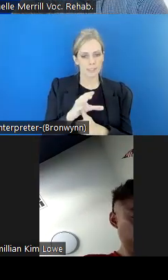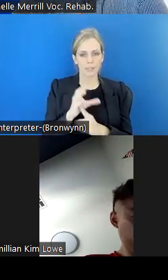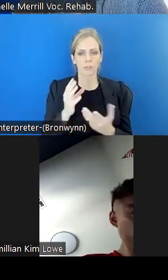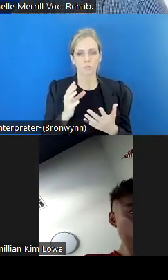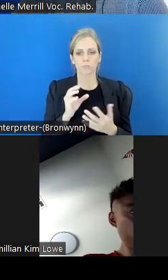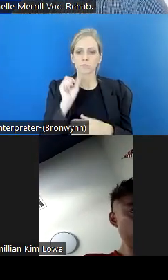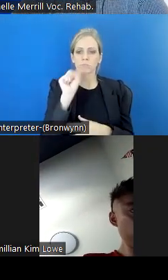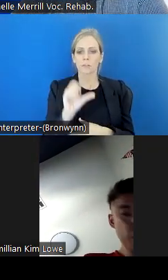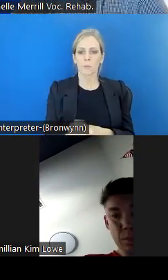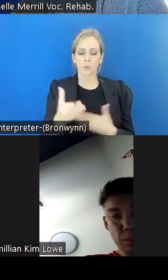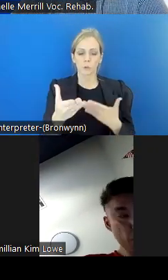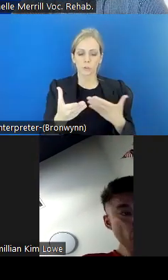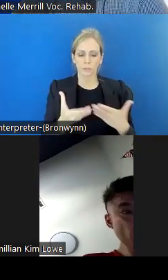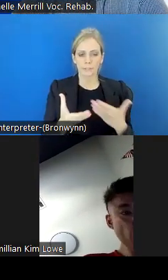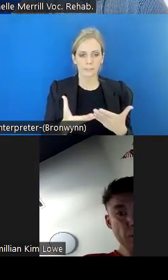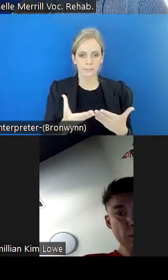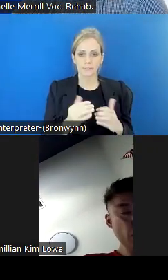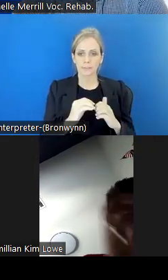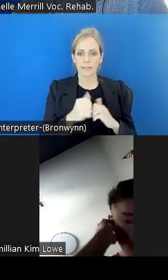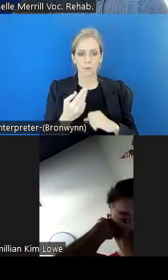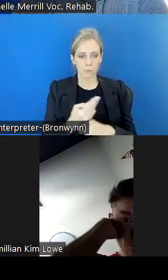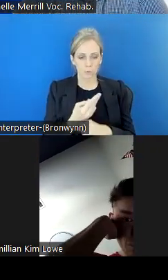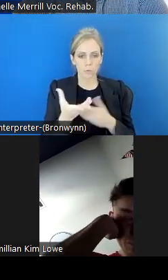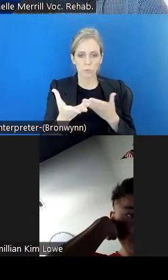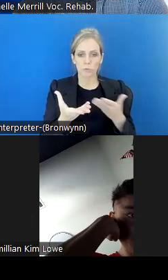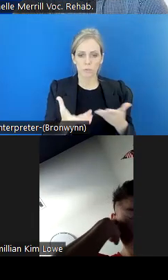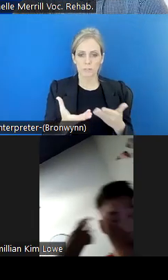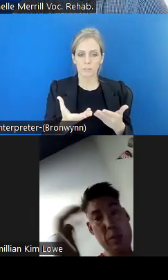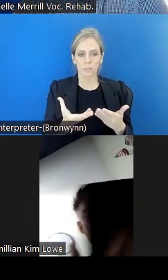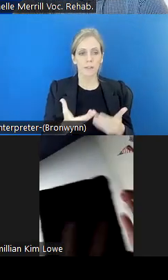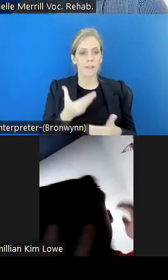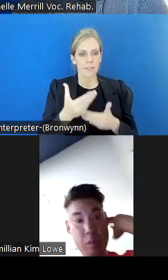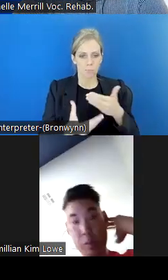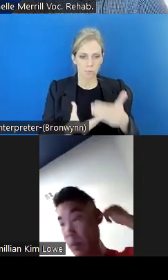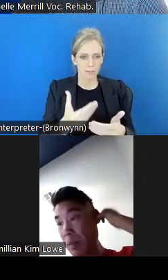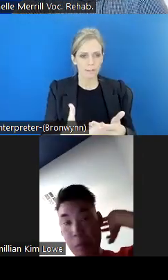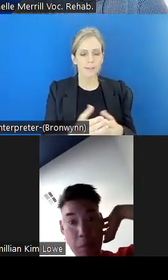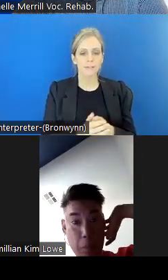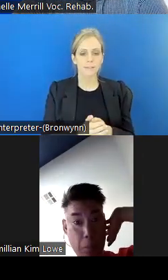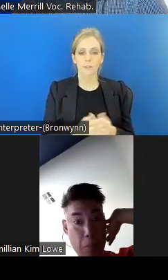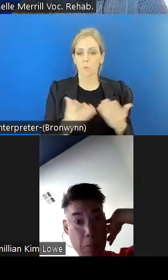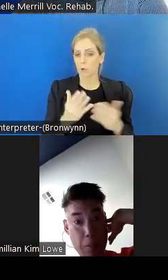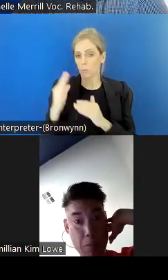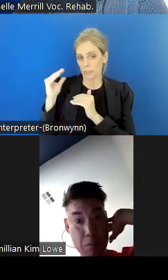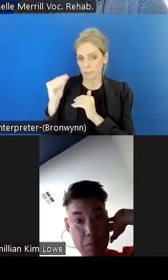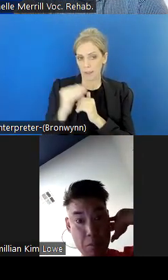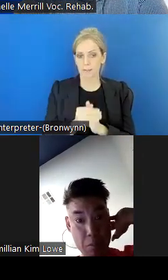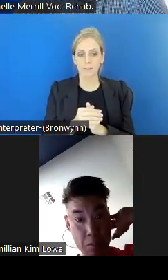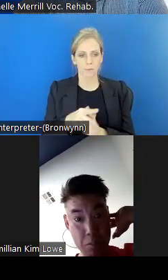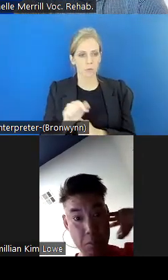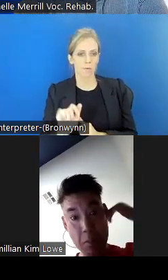them, and the process and what you can expect. But if you have an additional question, there's an ask a question